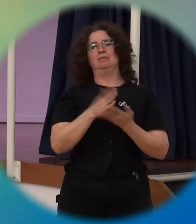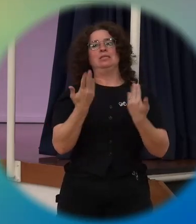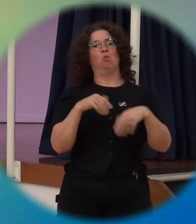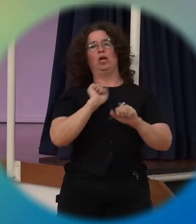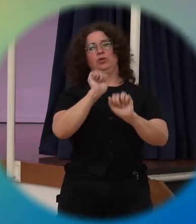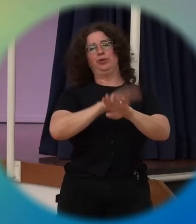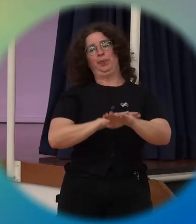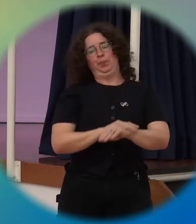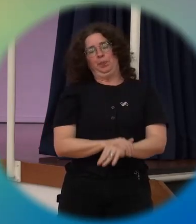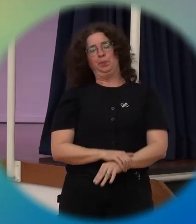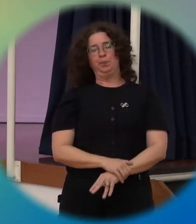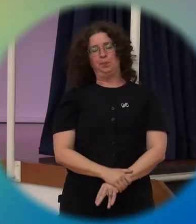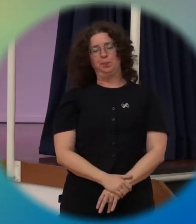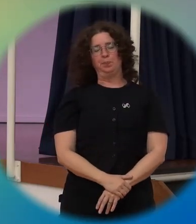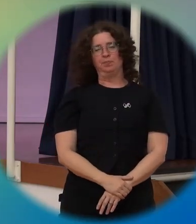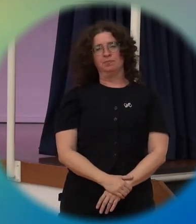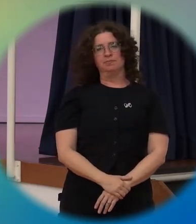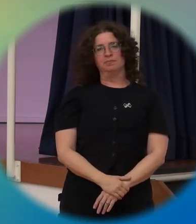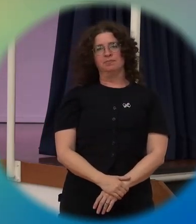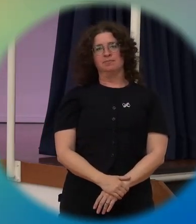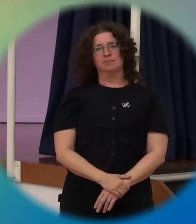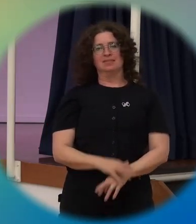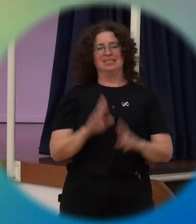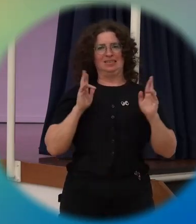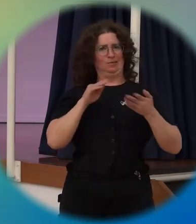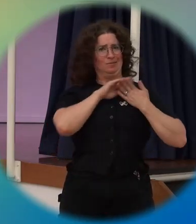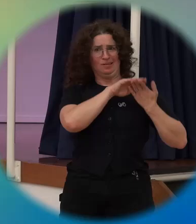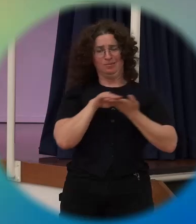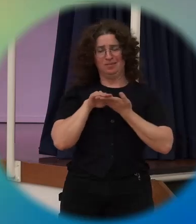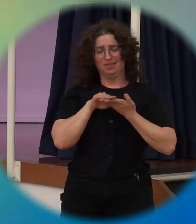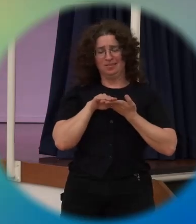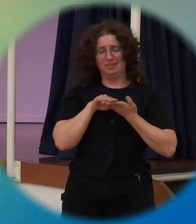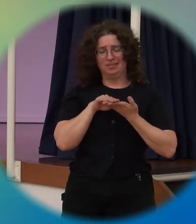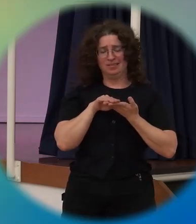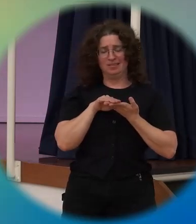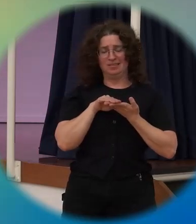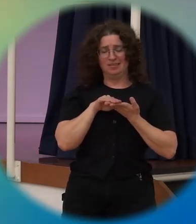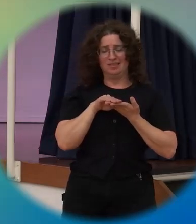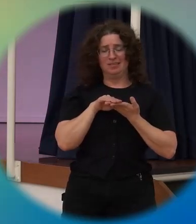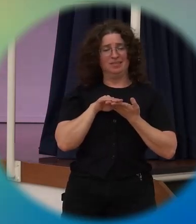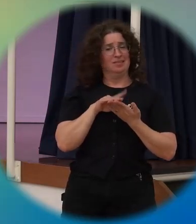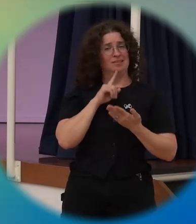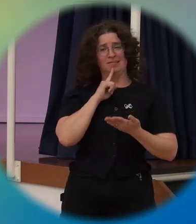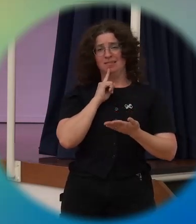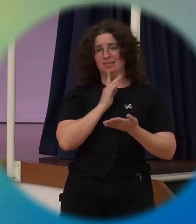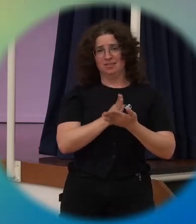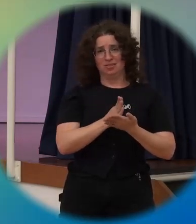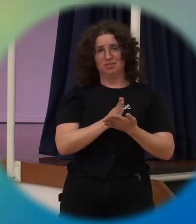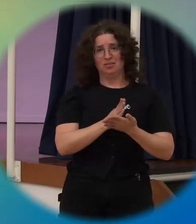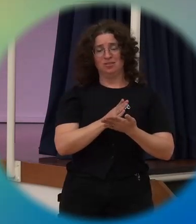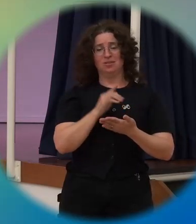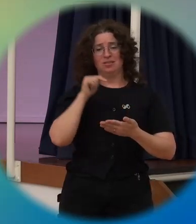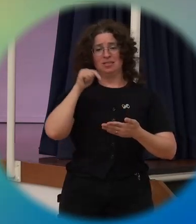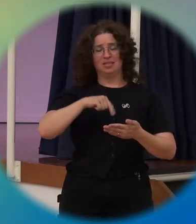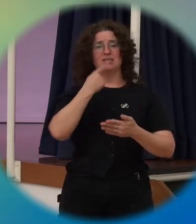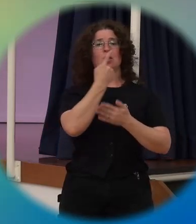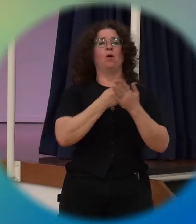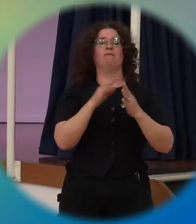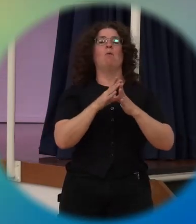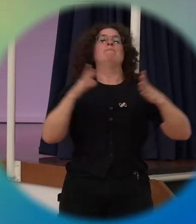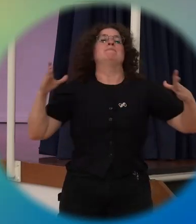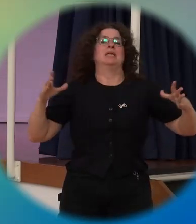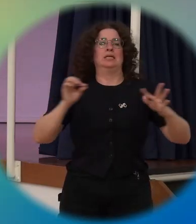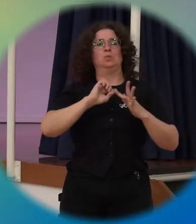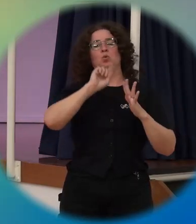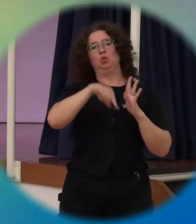time. I hope this was helpful. I would honestly recommend using assembly definitions only on very large